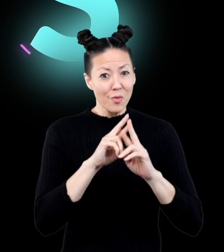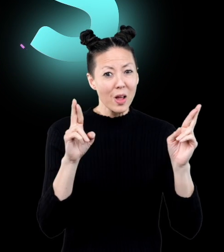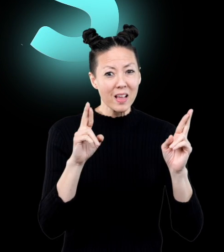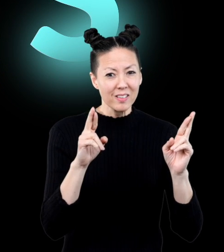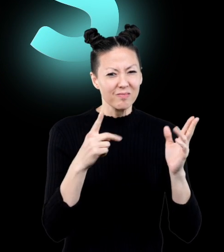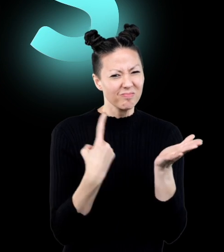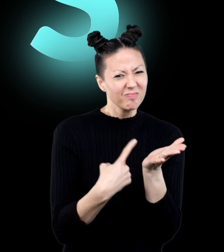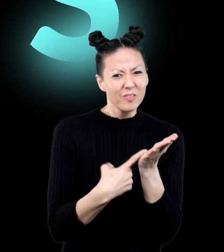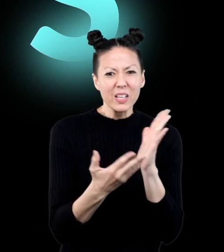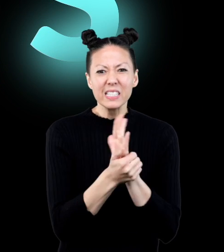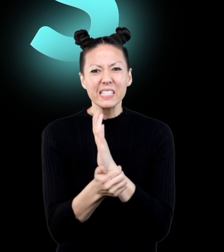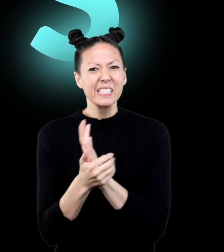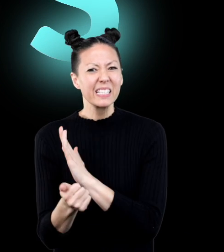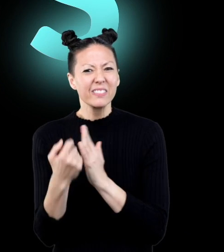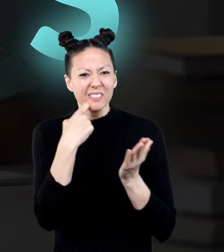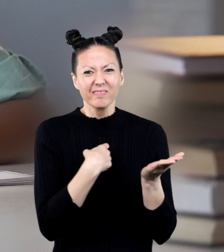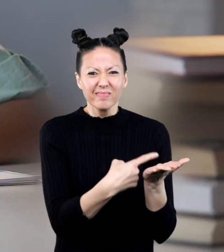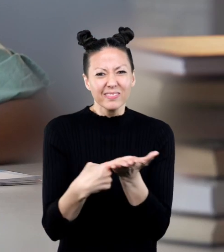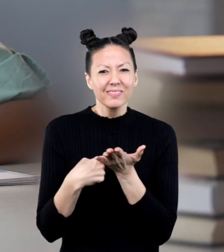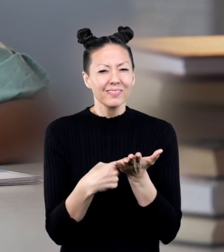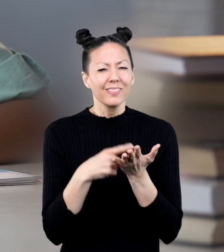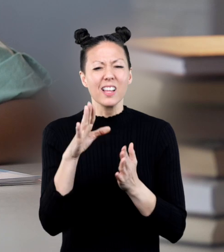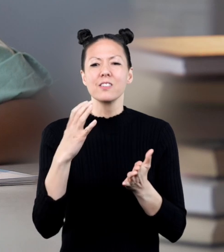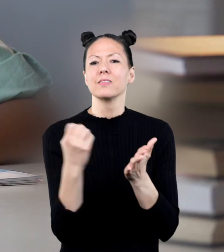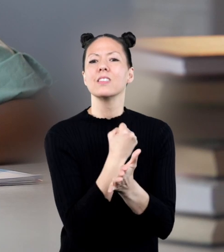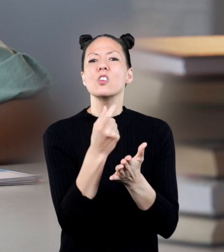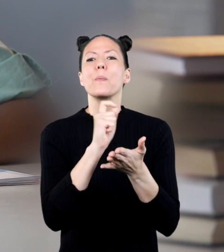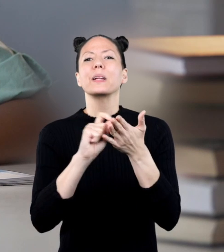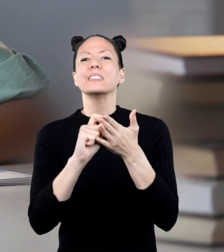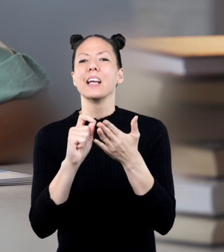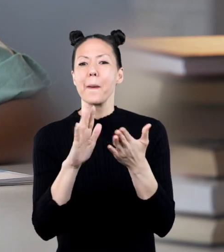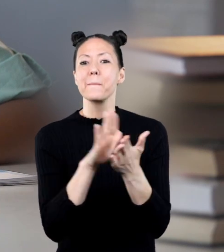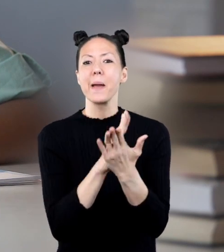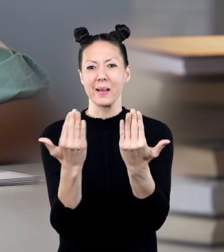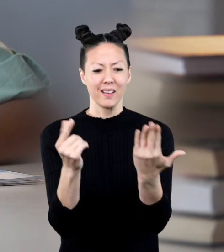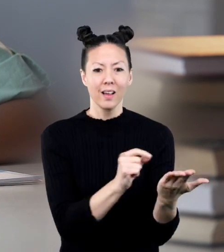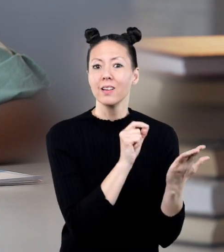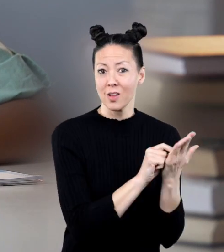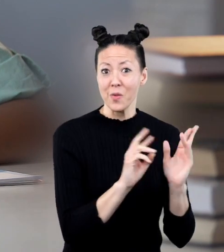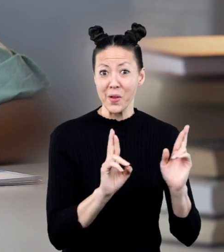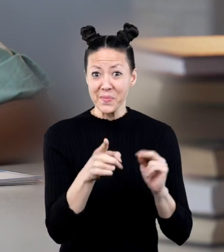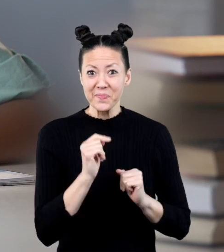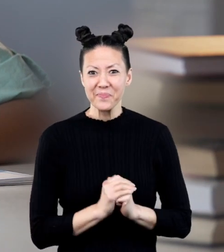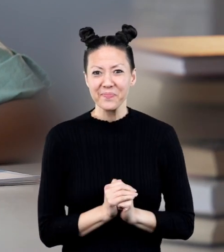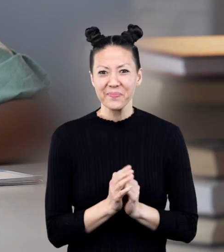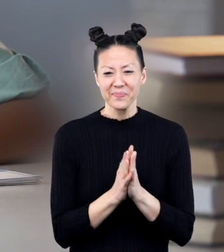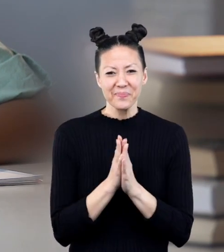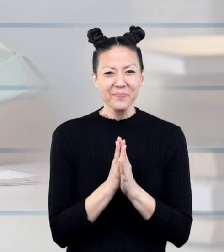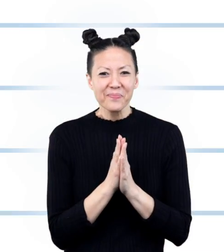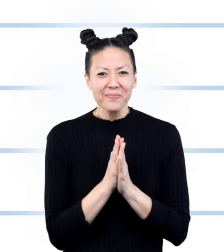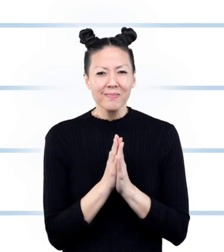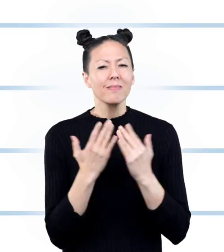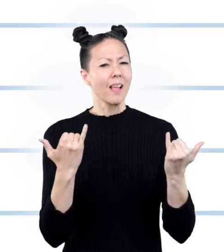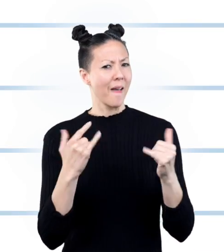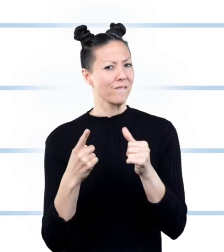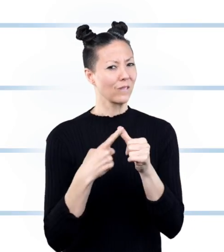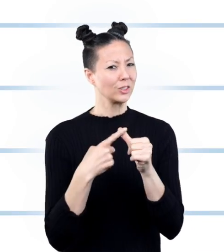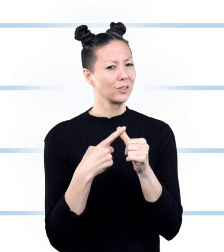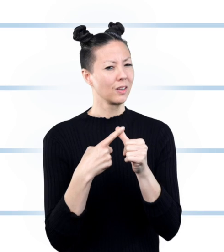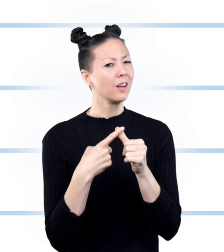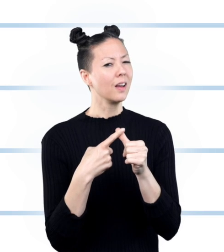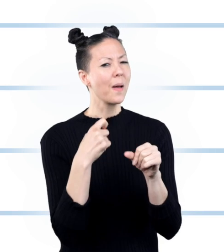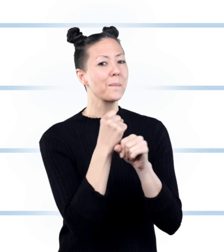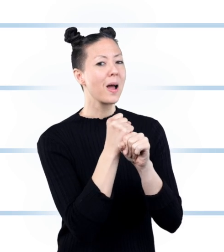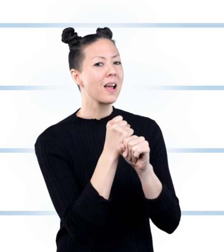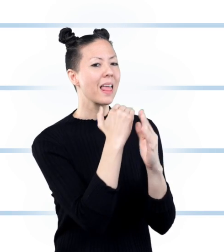those skills we talked about? Grab a pencil and a piece of paper and let's get started. First, let's make